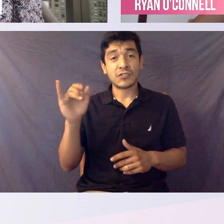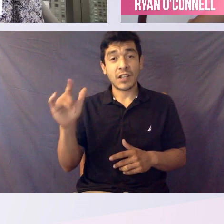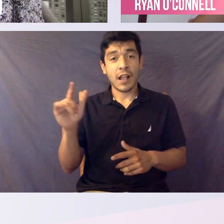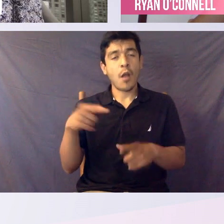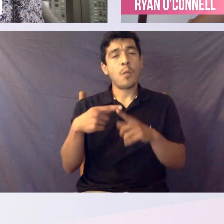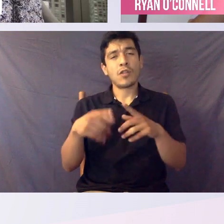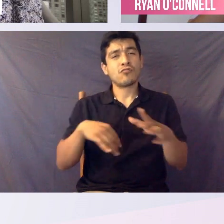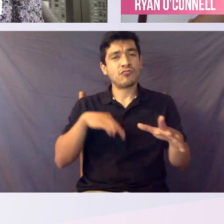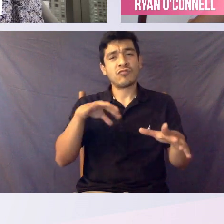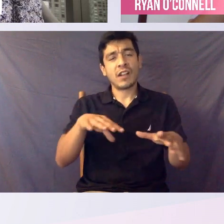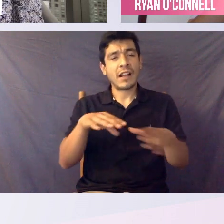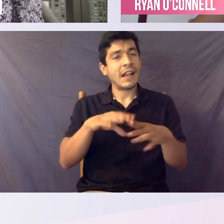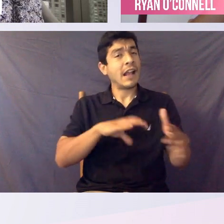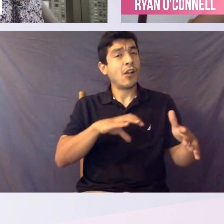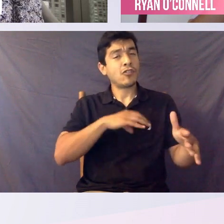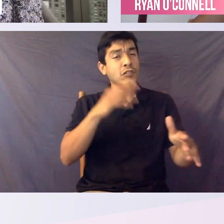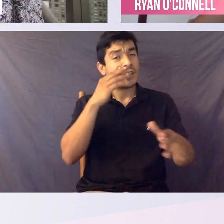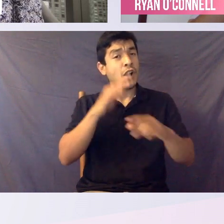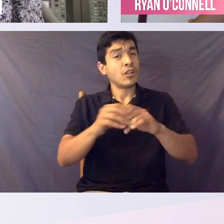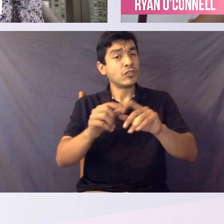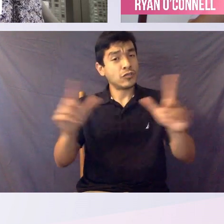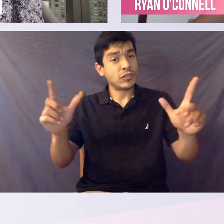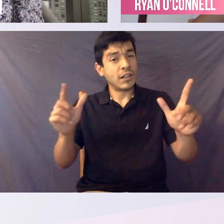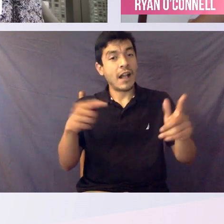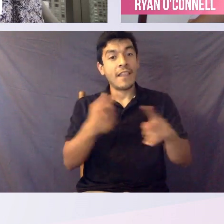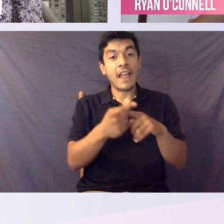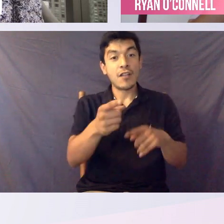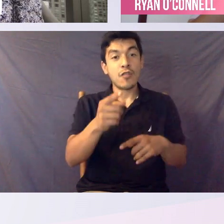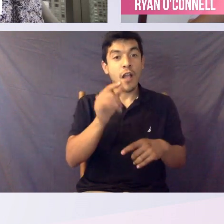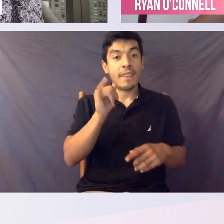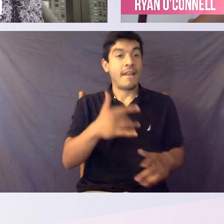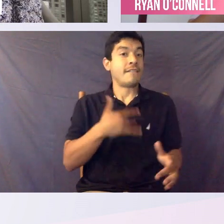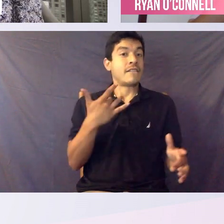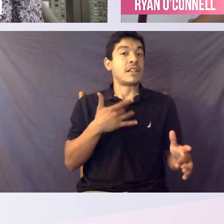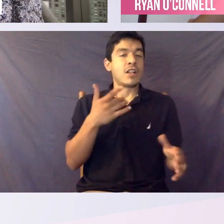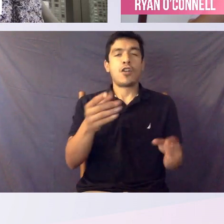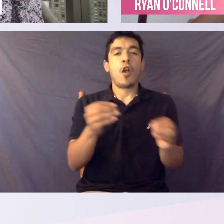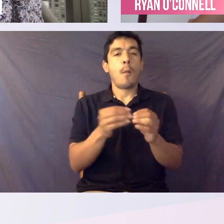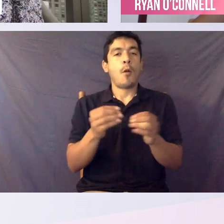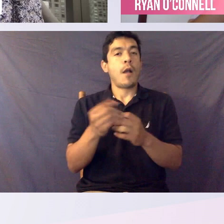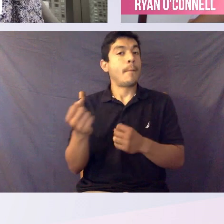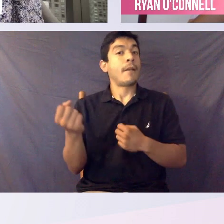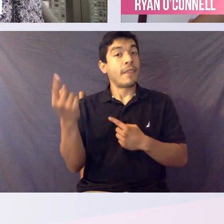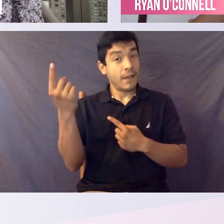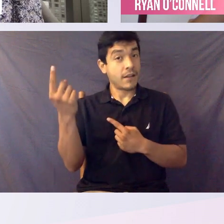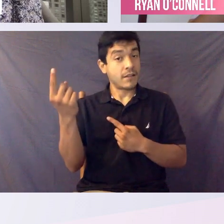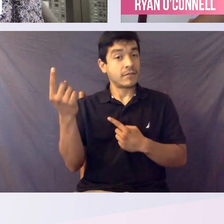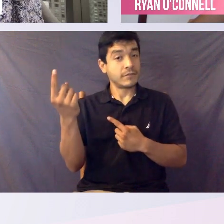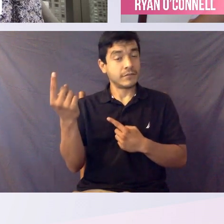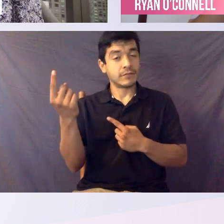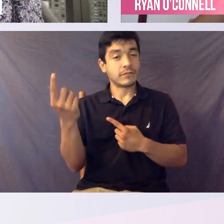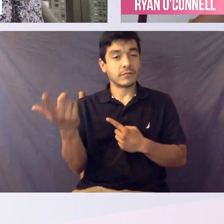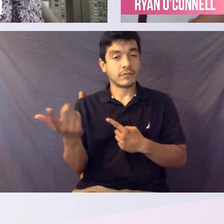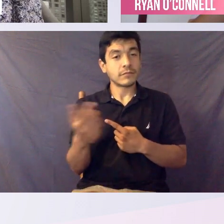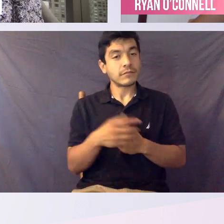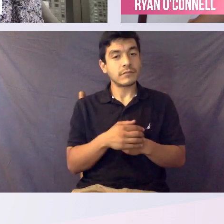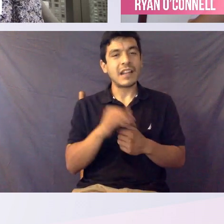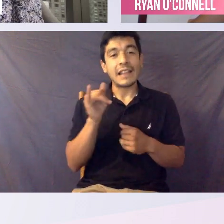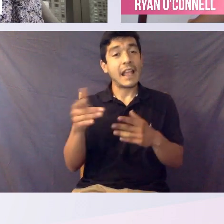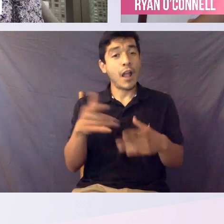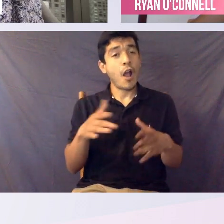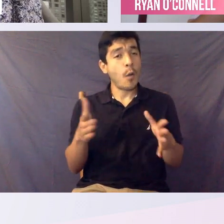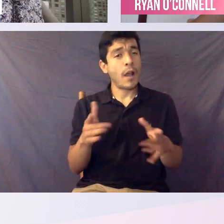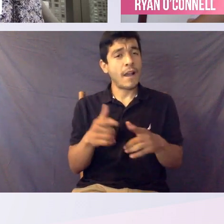screen, then you are, by that feeling, you are being more empathetic. So that's our way of doing that.